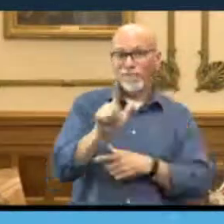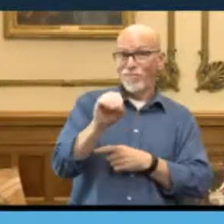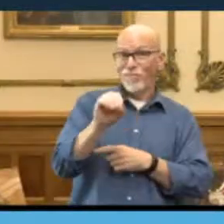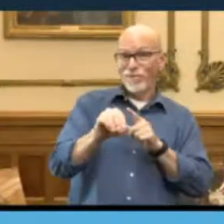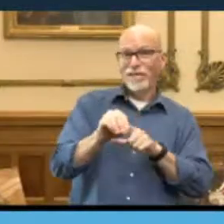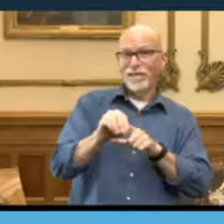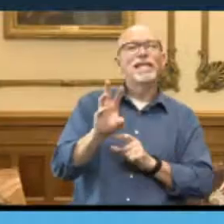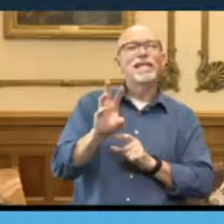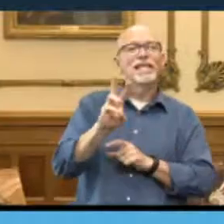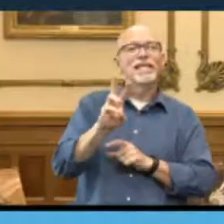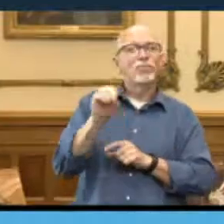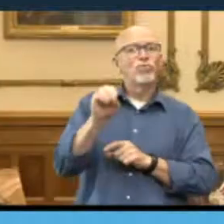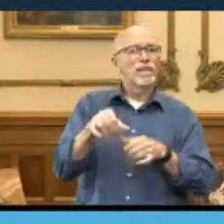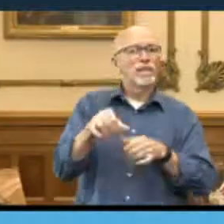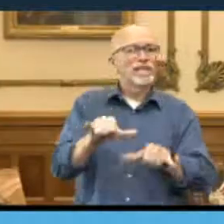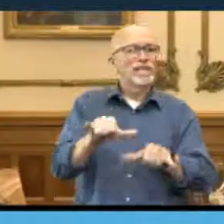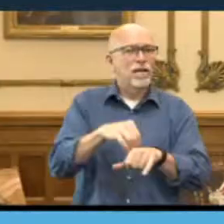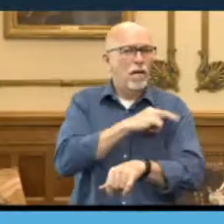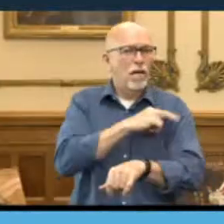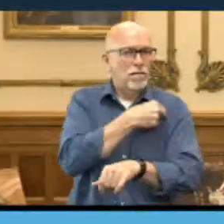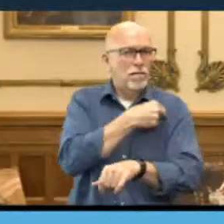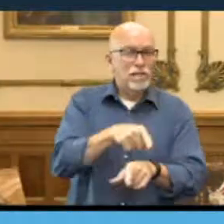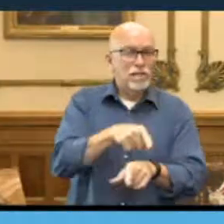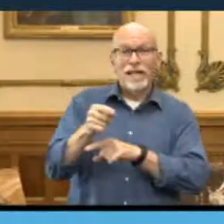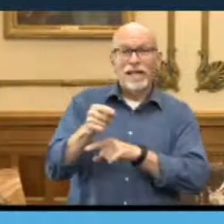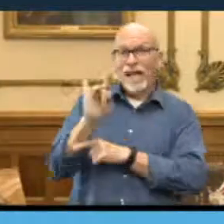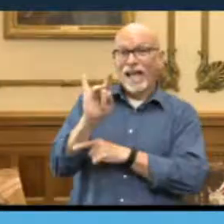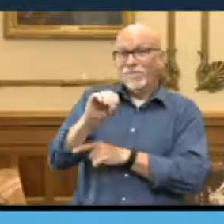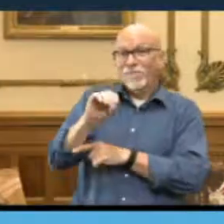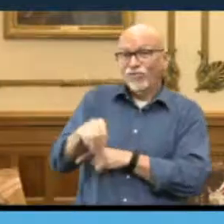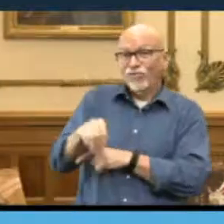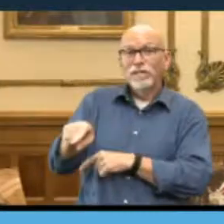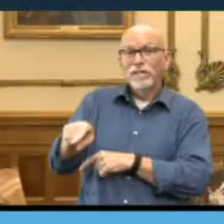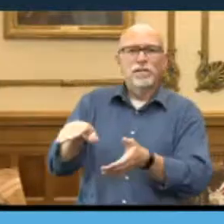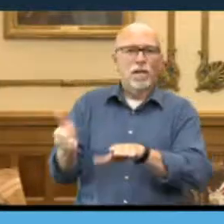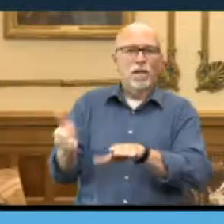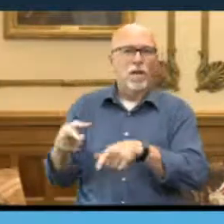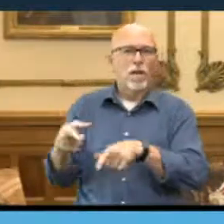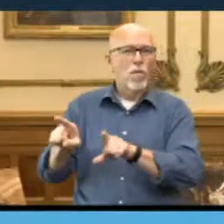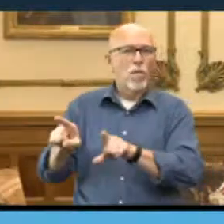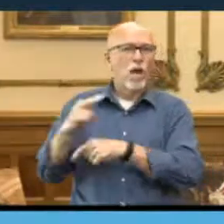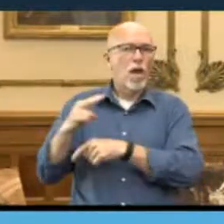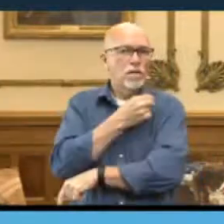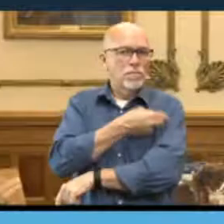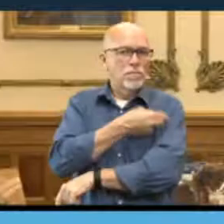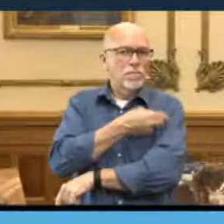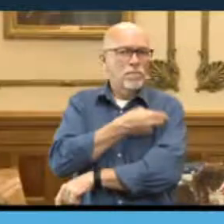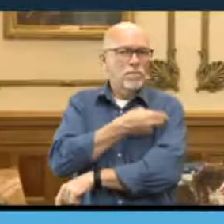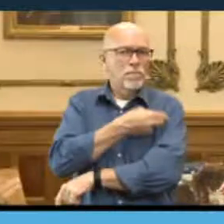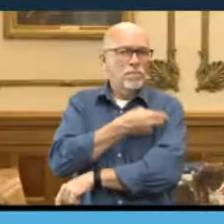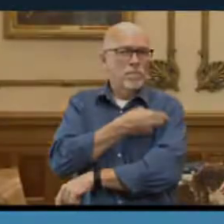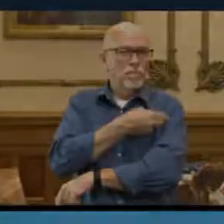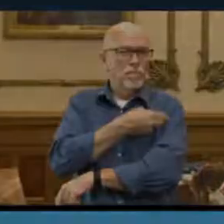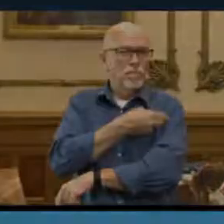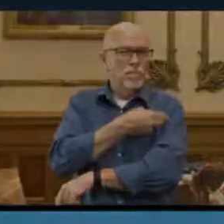24%, 6% are believed to still be hospitalized. 18% are known to have died while hospitalized. Regan